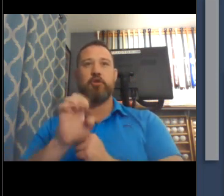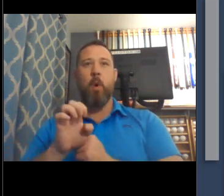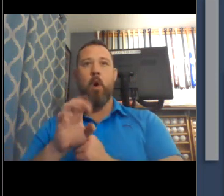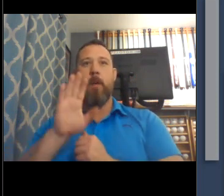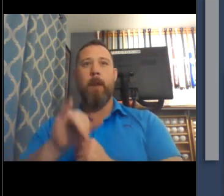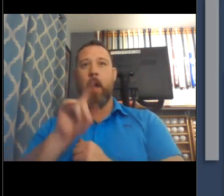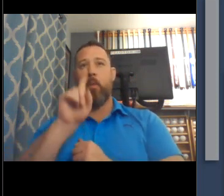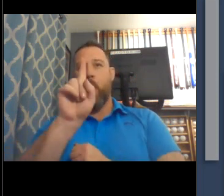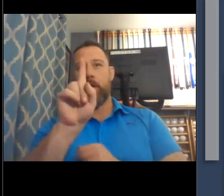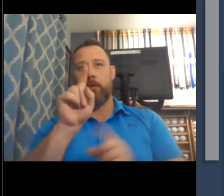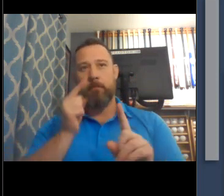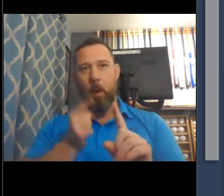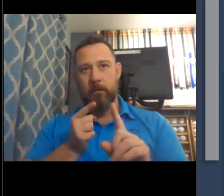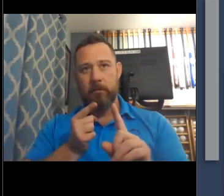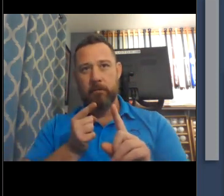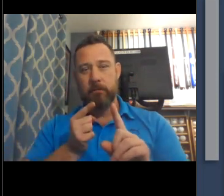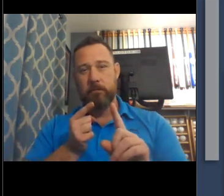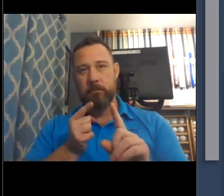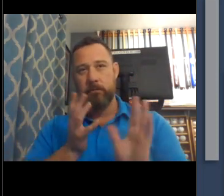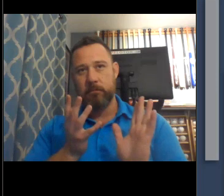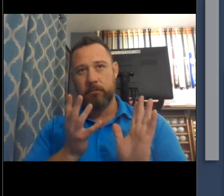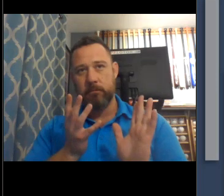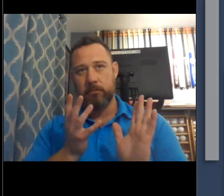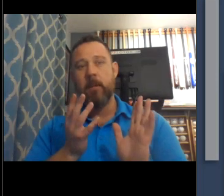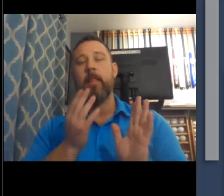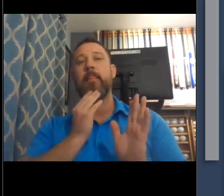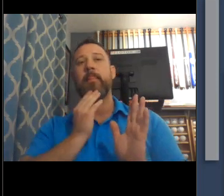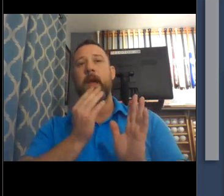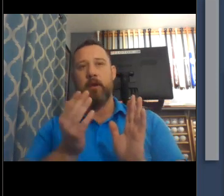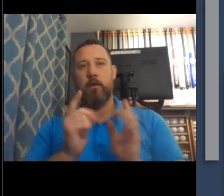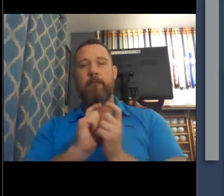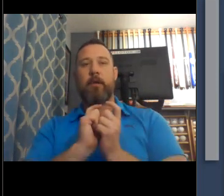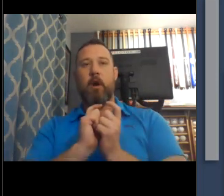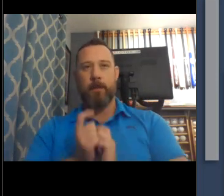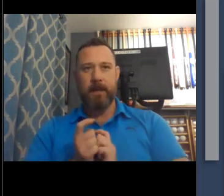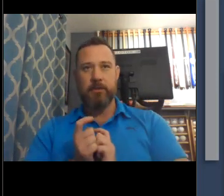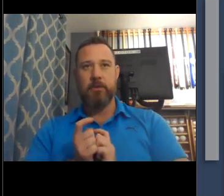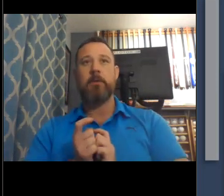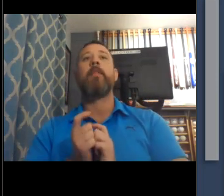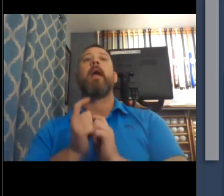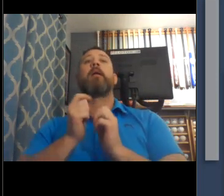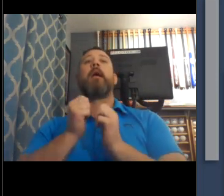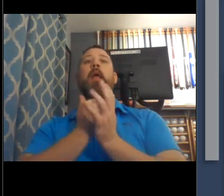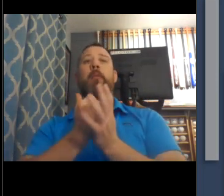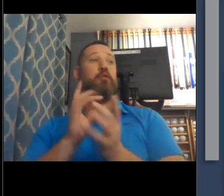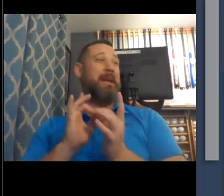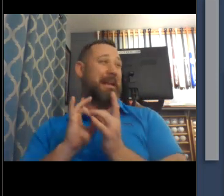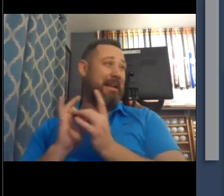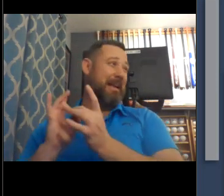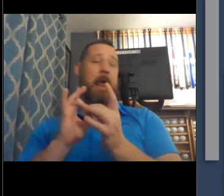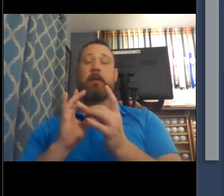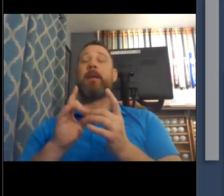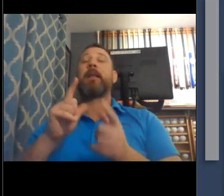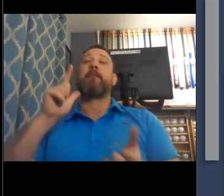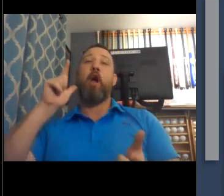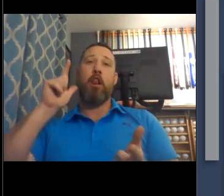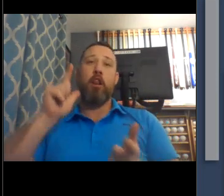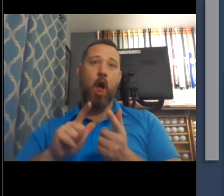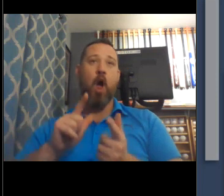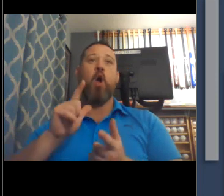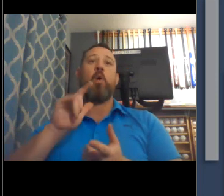single point. Thank you for the augmentation that can help reconnect many of our low-income neighborhoods